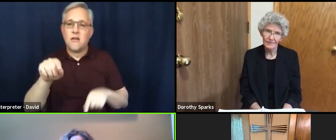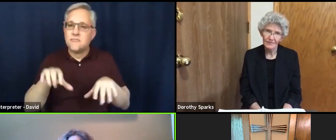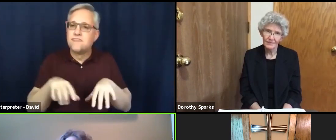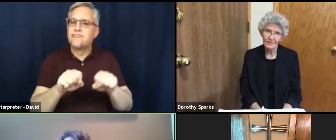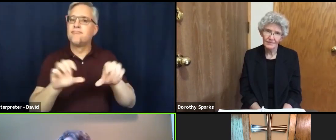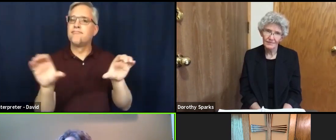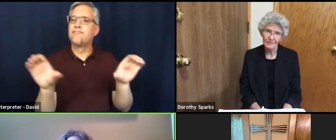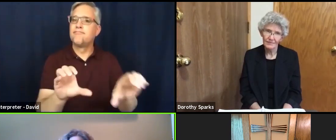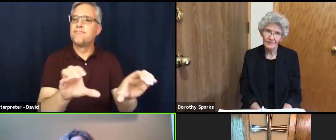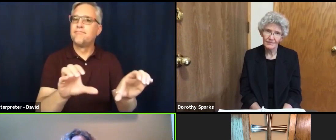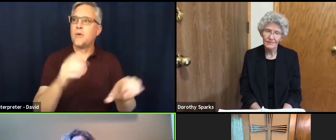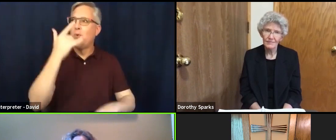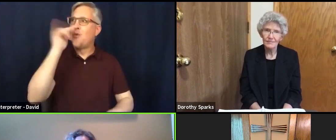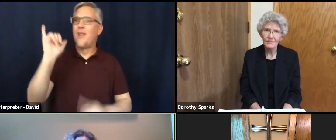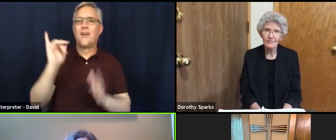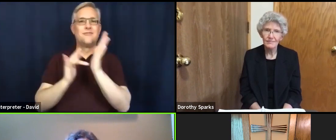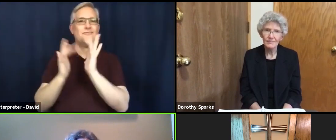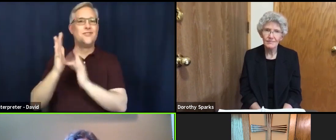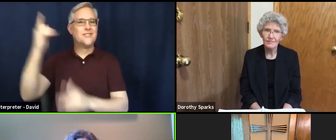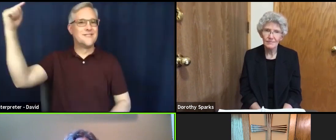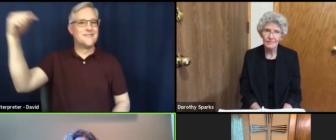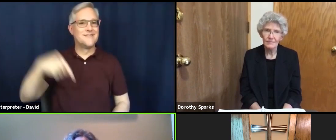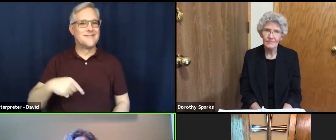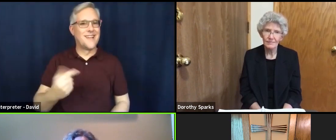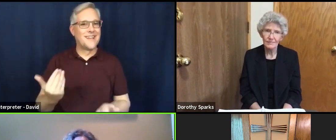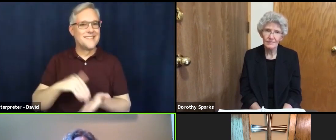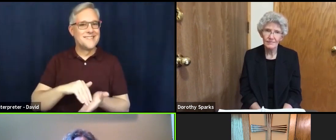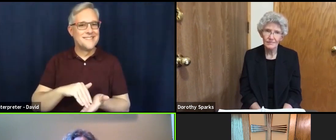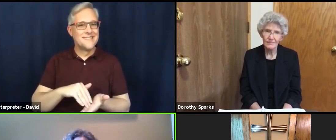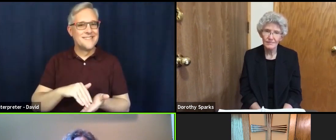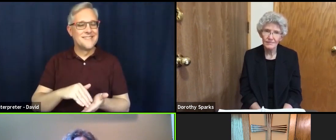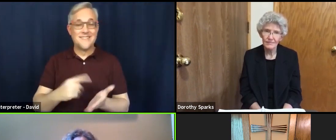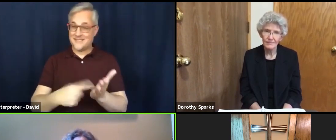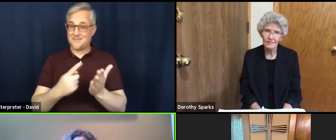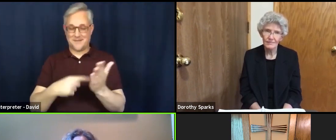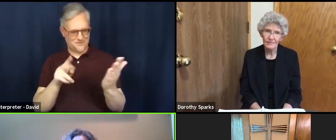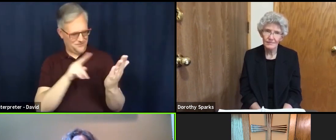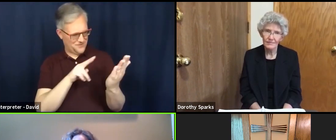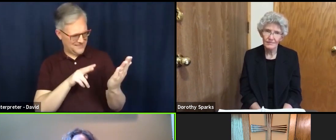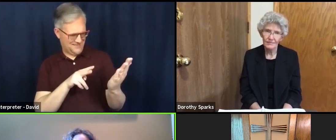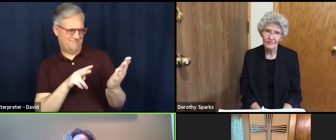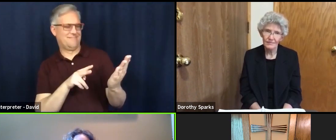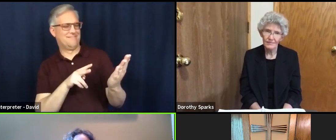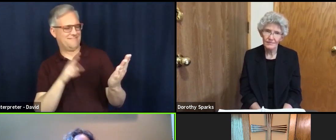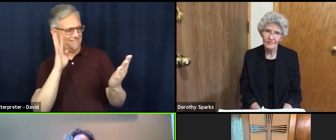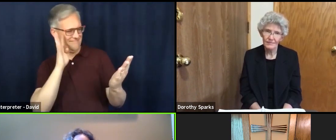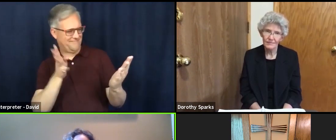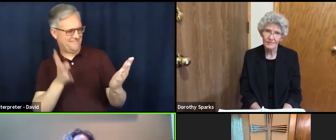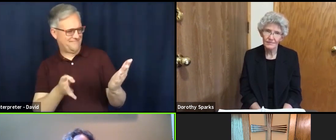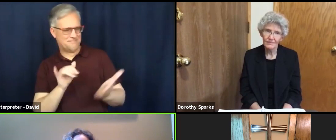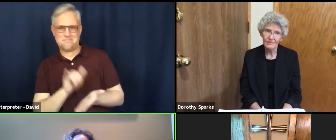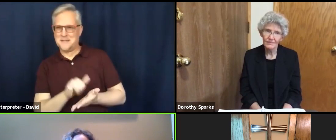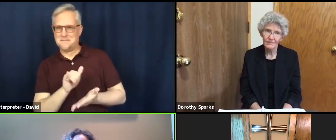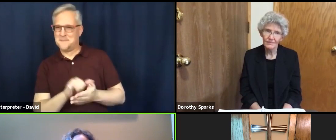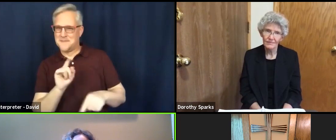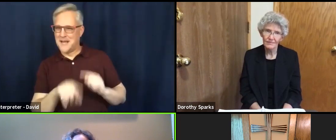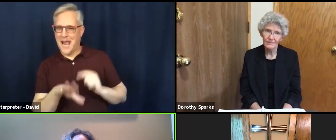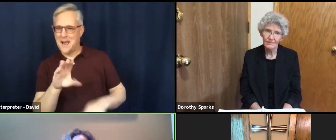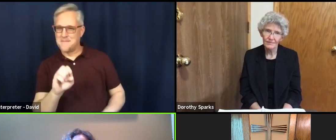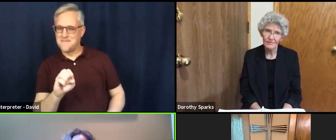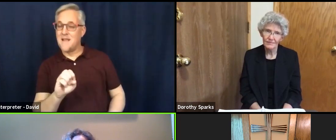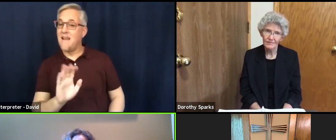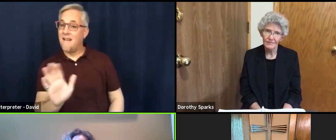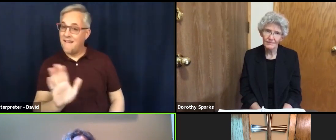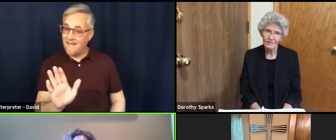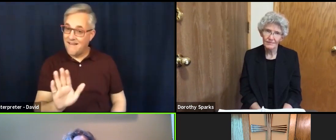Sometimes you read them and it feels like impossible to believe. And really, as we look at what Holy Trinity